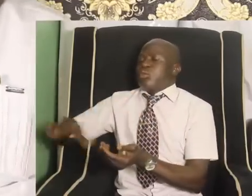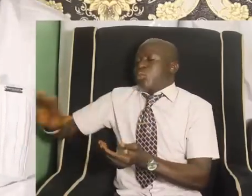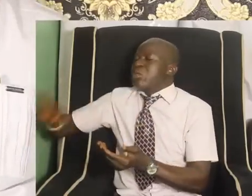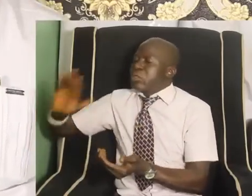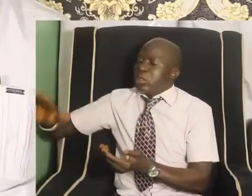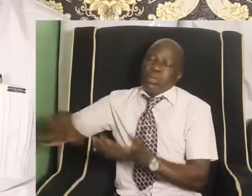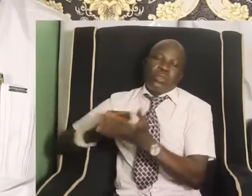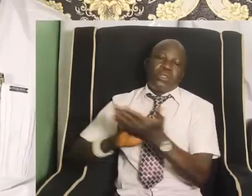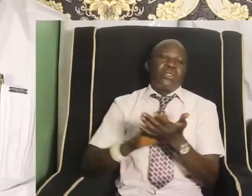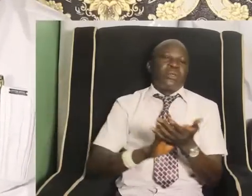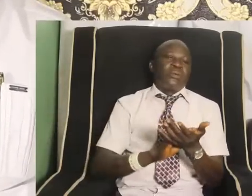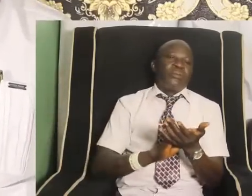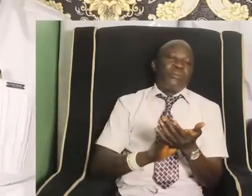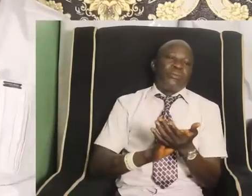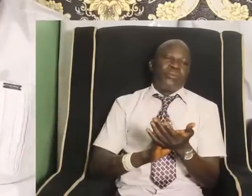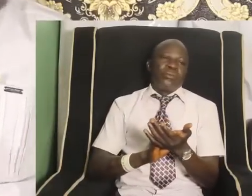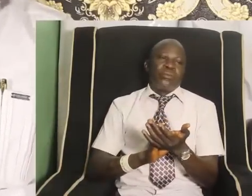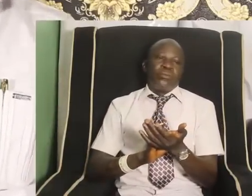glorious